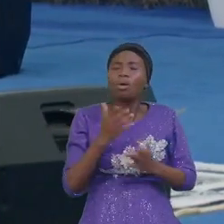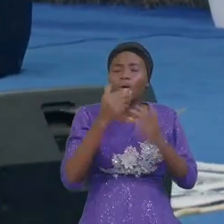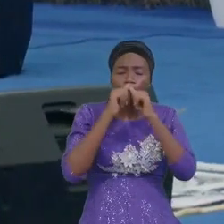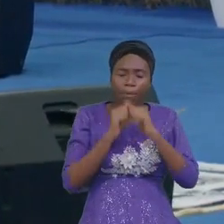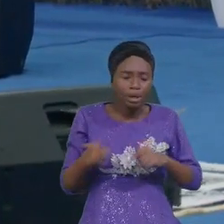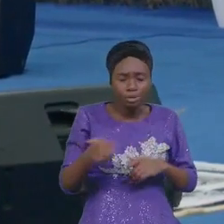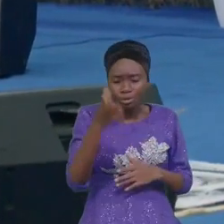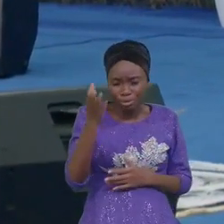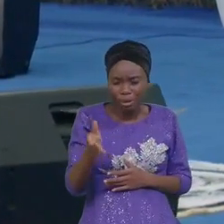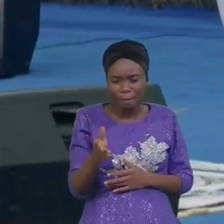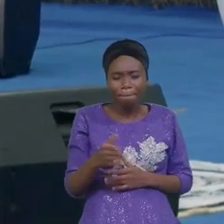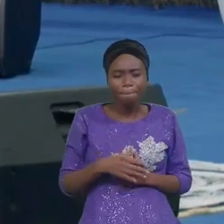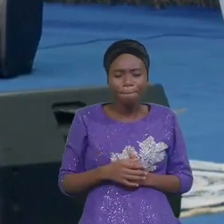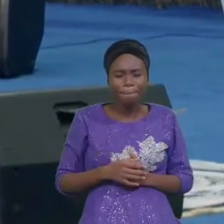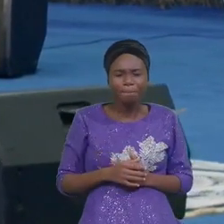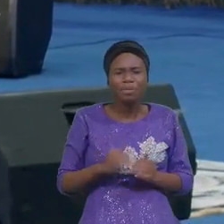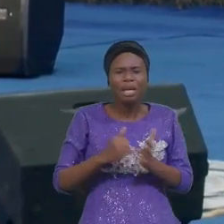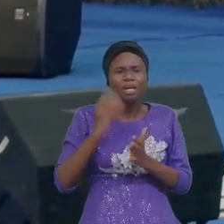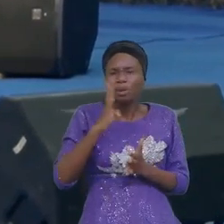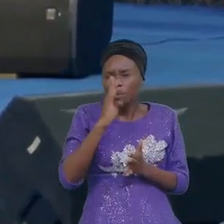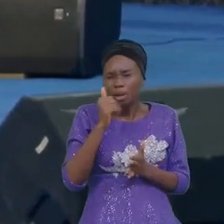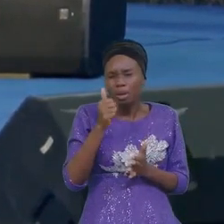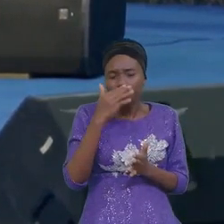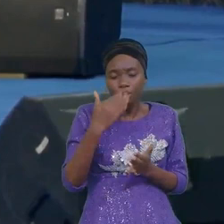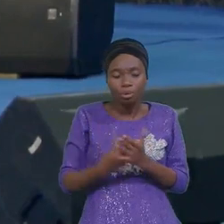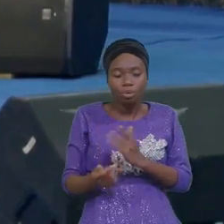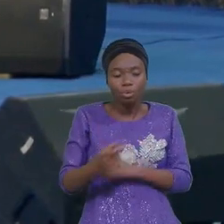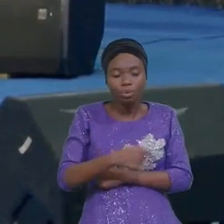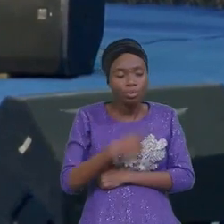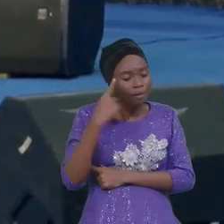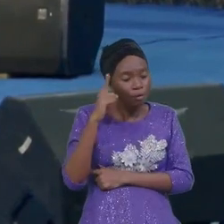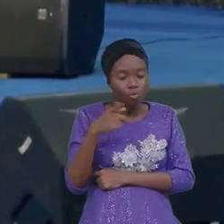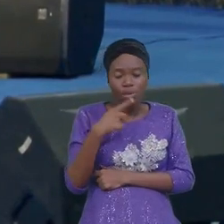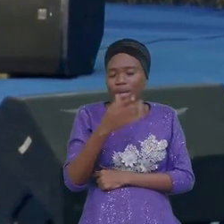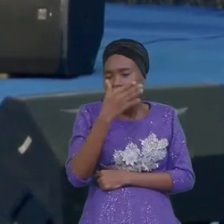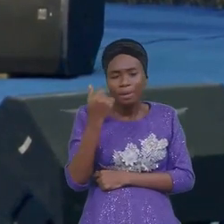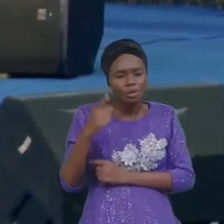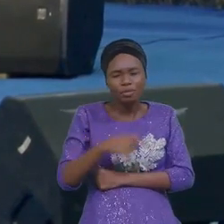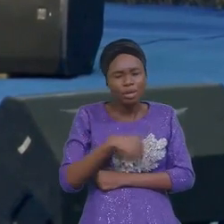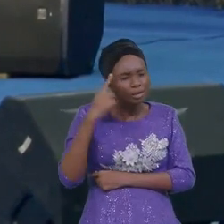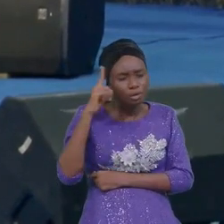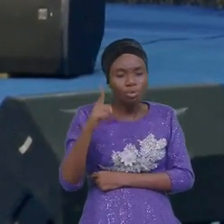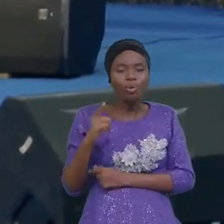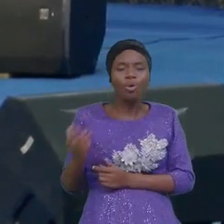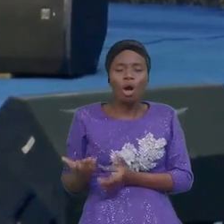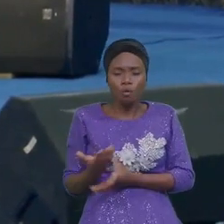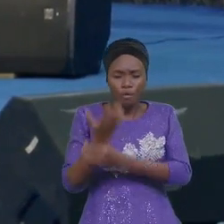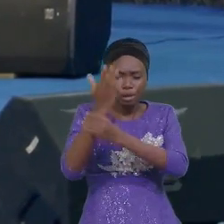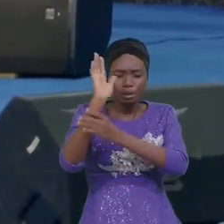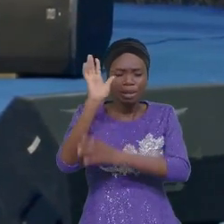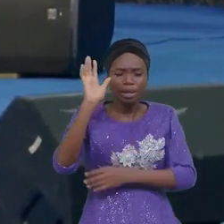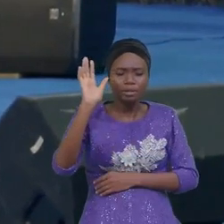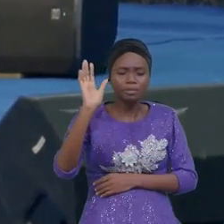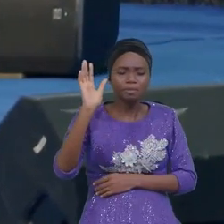there. It is going to be a good day for you, the best of days for you. Raise up that hand. If you're raising up the